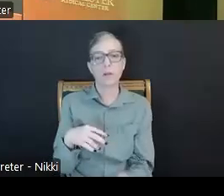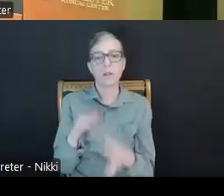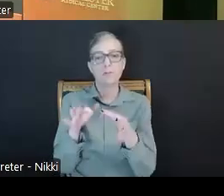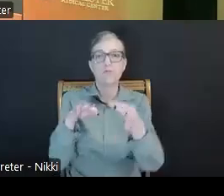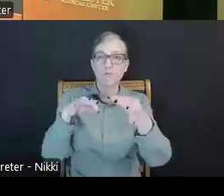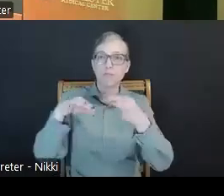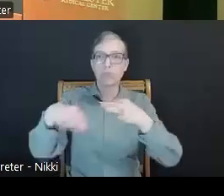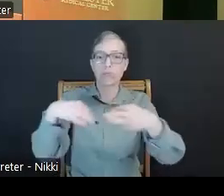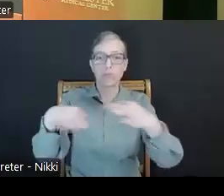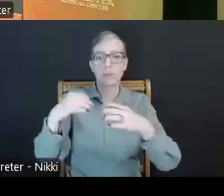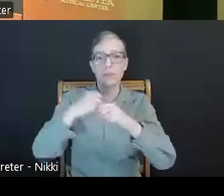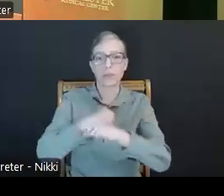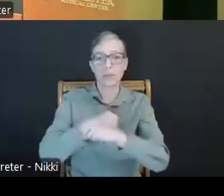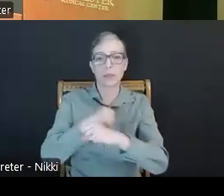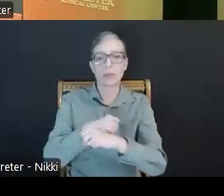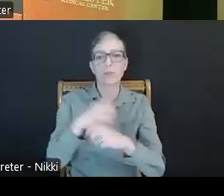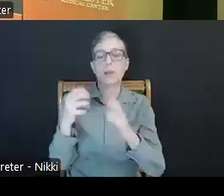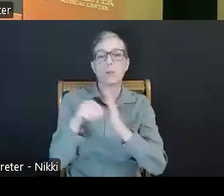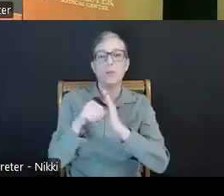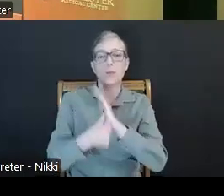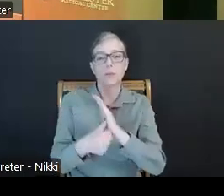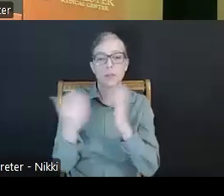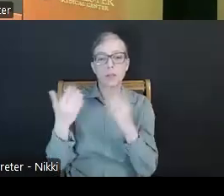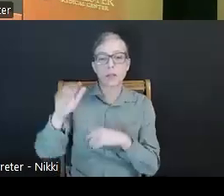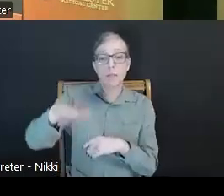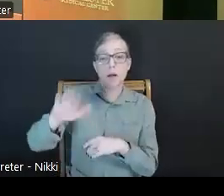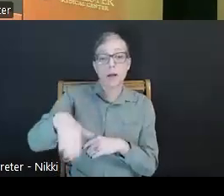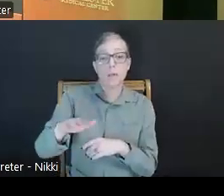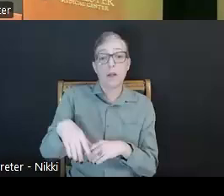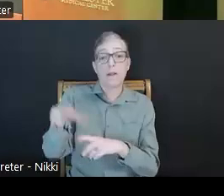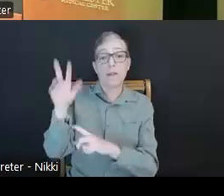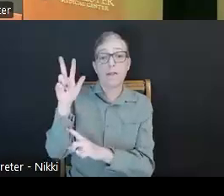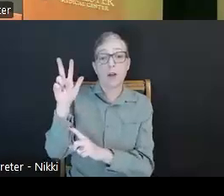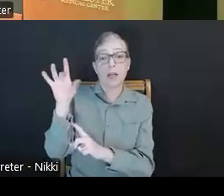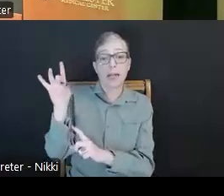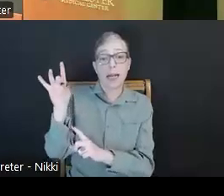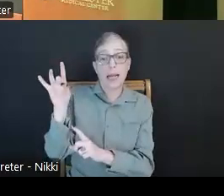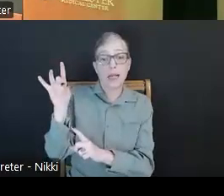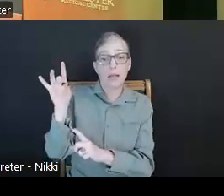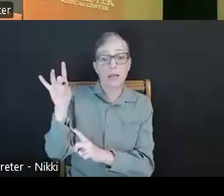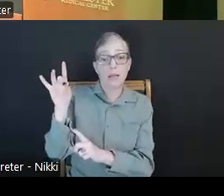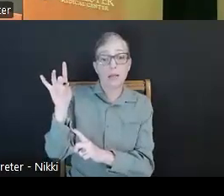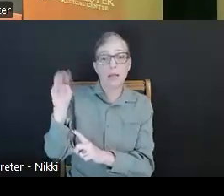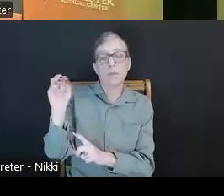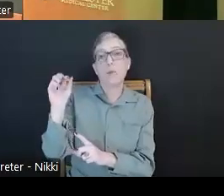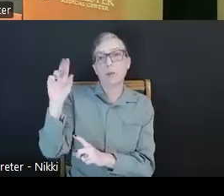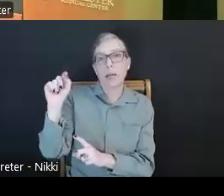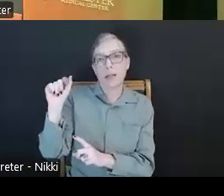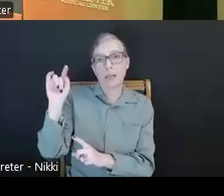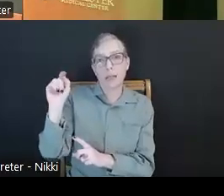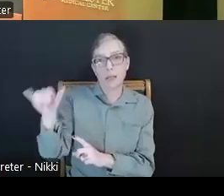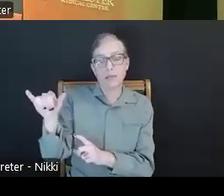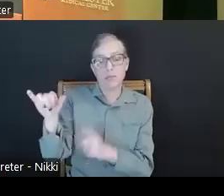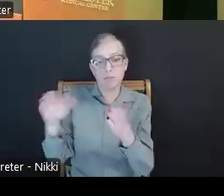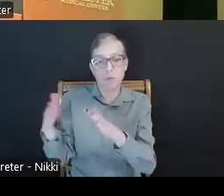the predicted mortality score at the bottom, the 30-day mortality is a percentage. So for these patients, on